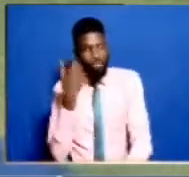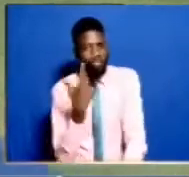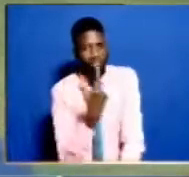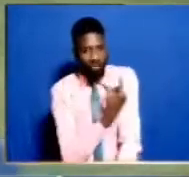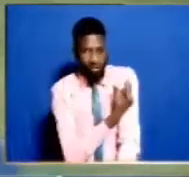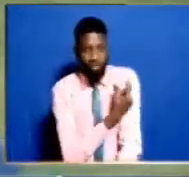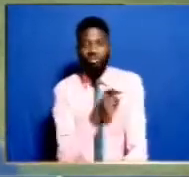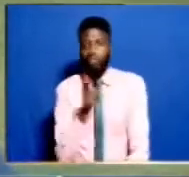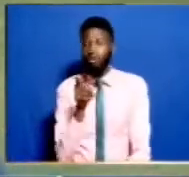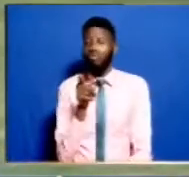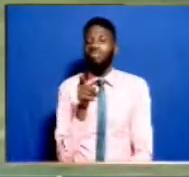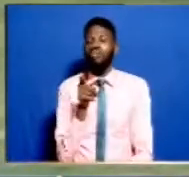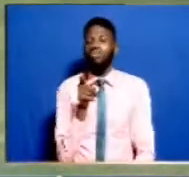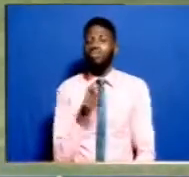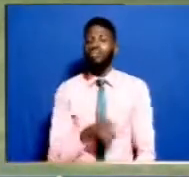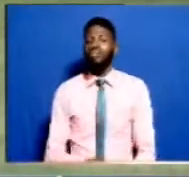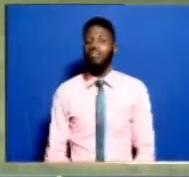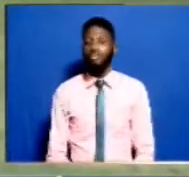narcotics